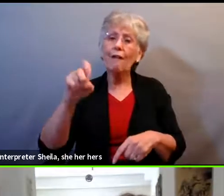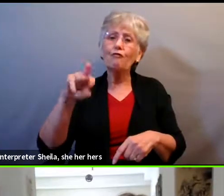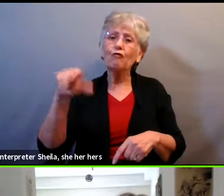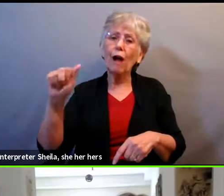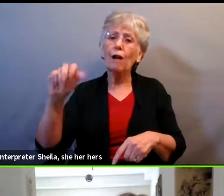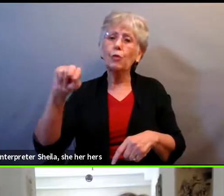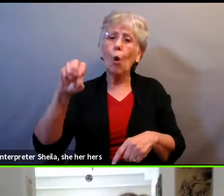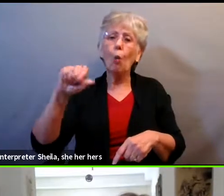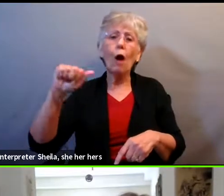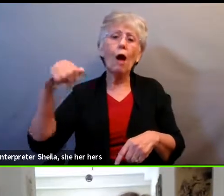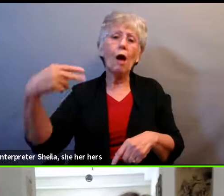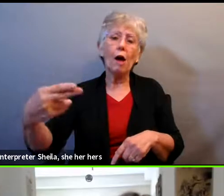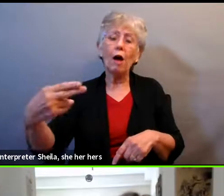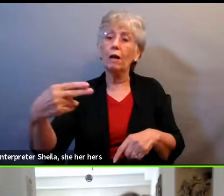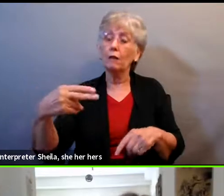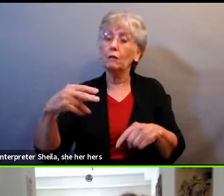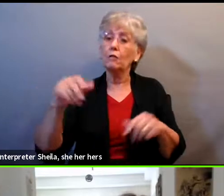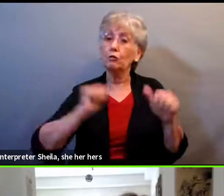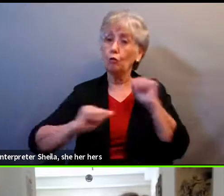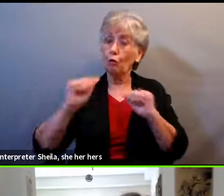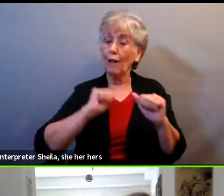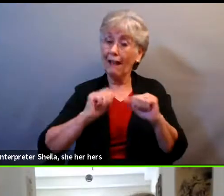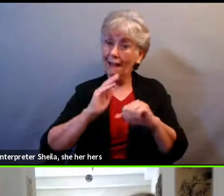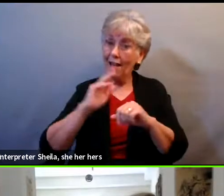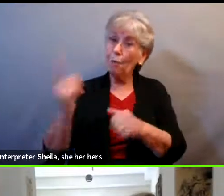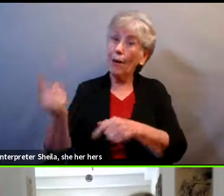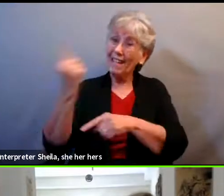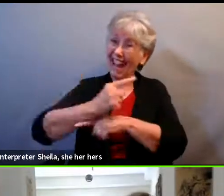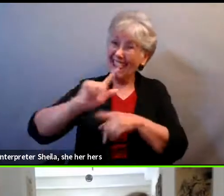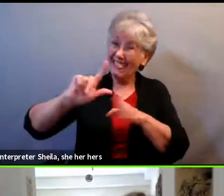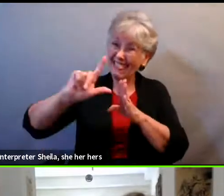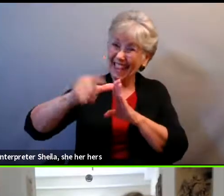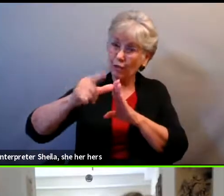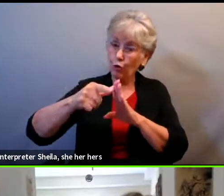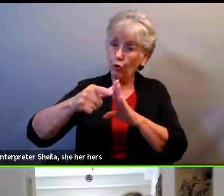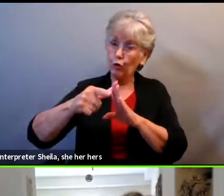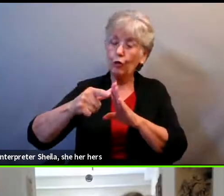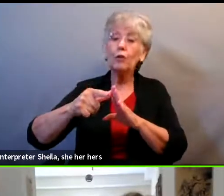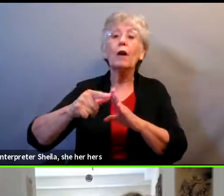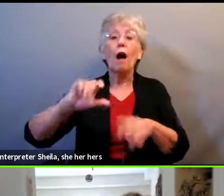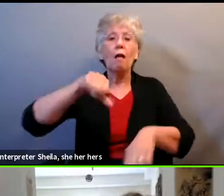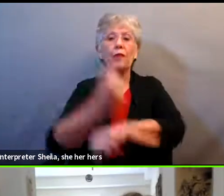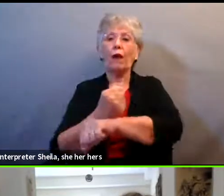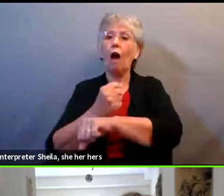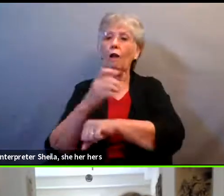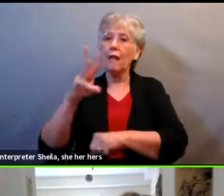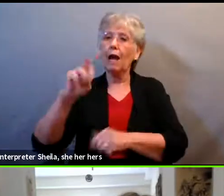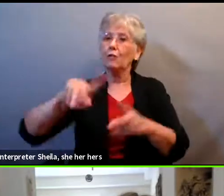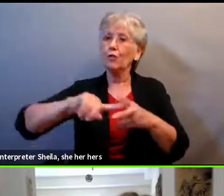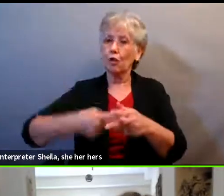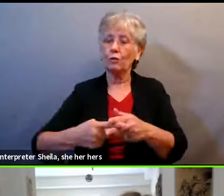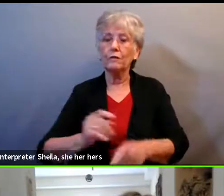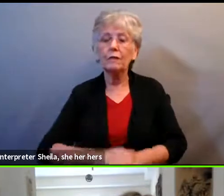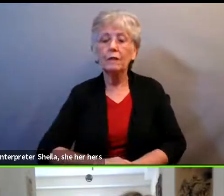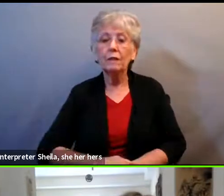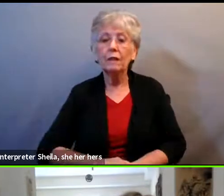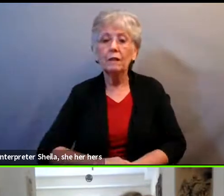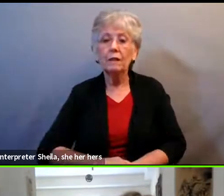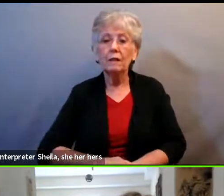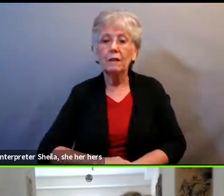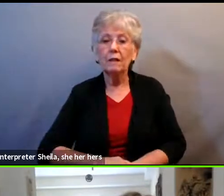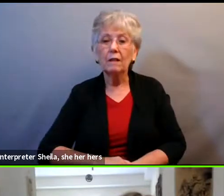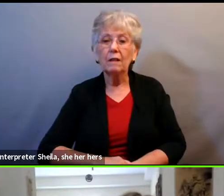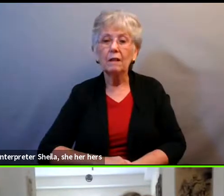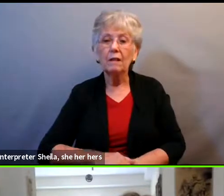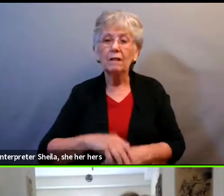the day after the Trevor Noah show, the lockdown began. And so I'm sure like